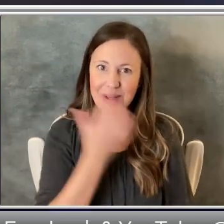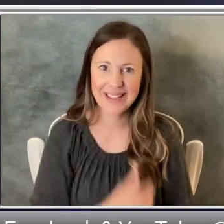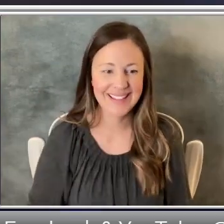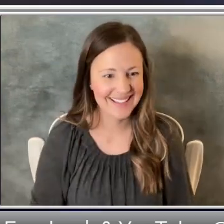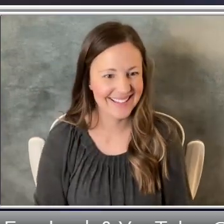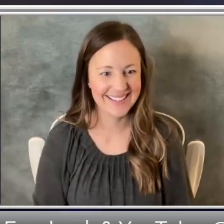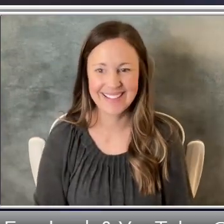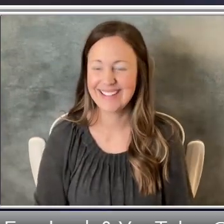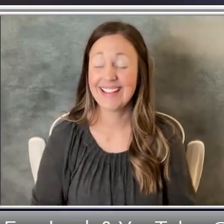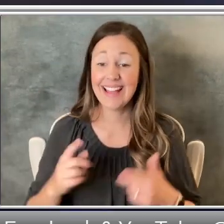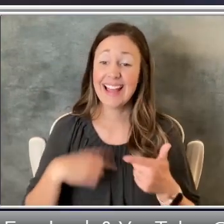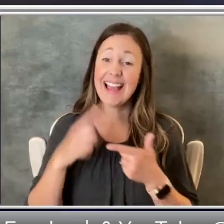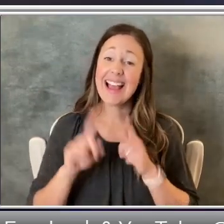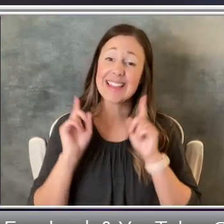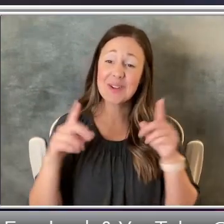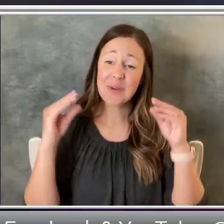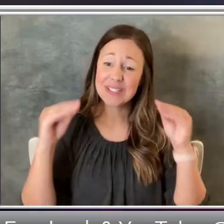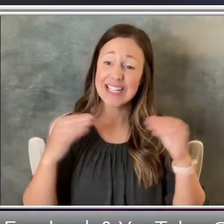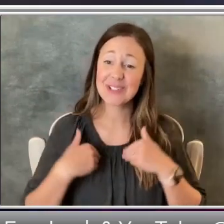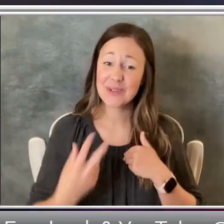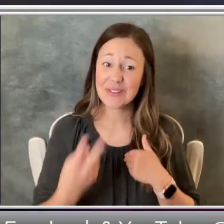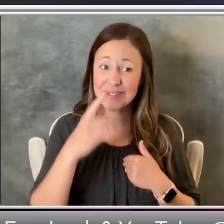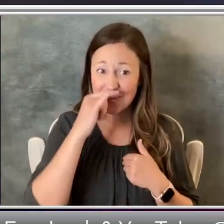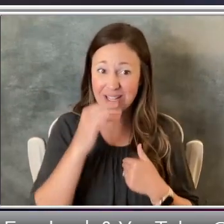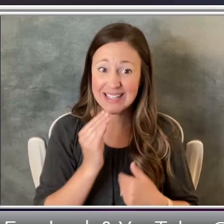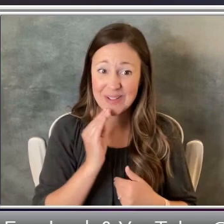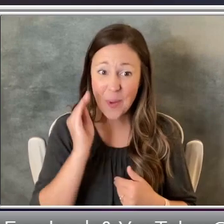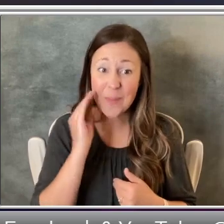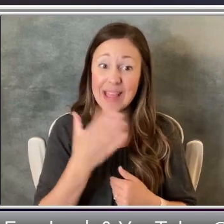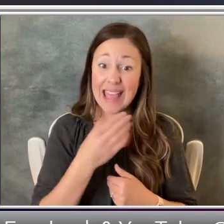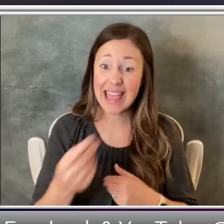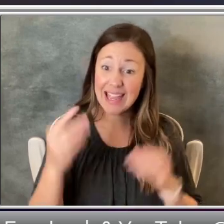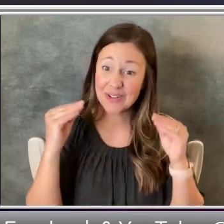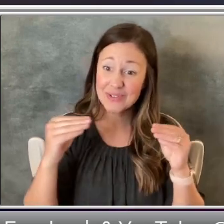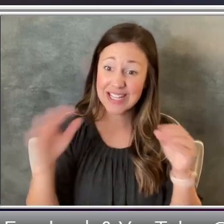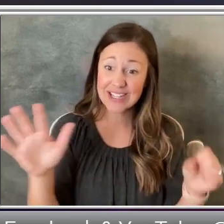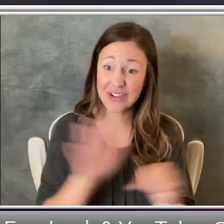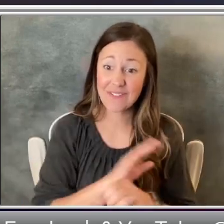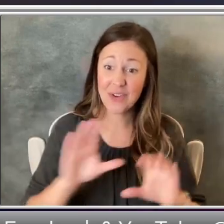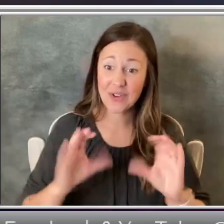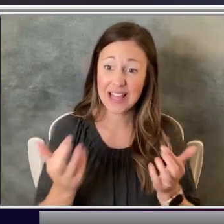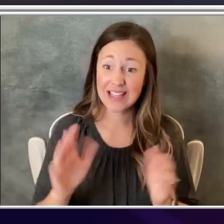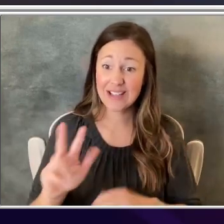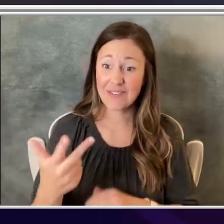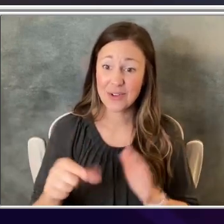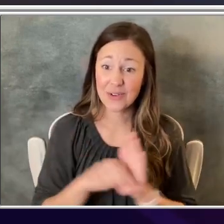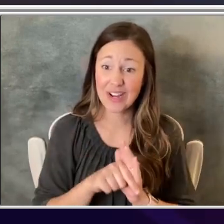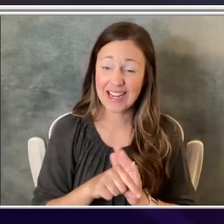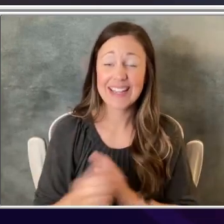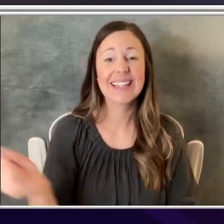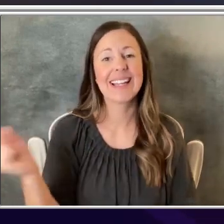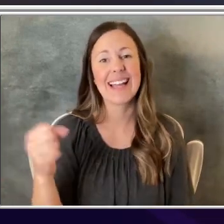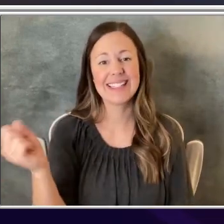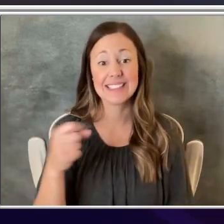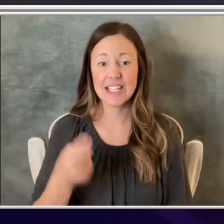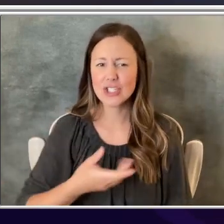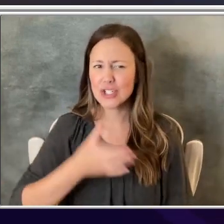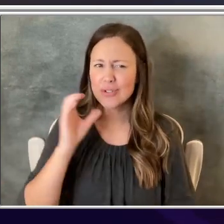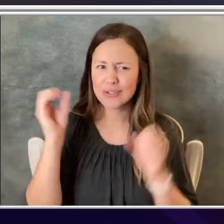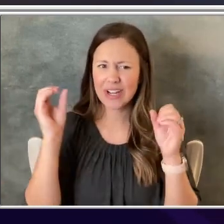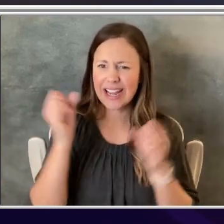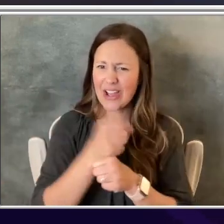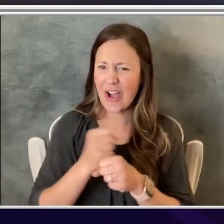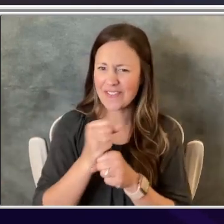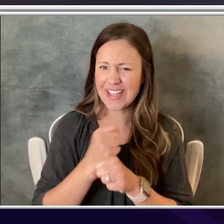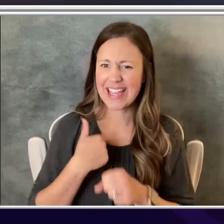and then you go teach. You have 2 kids at home, and you teach a full class of 3rd graders. Do you drink coffee? I'm just curious